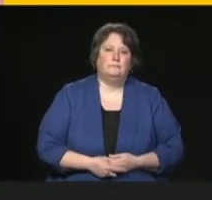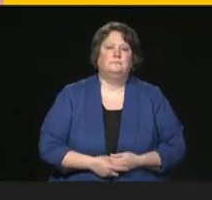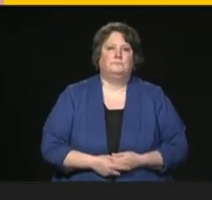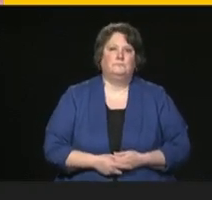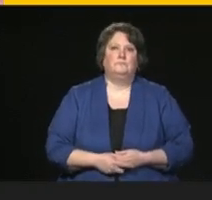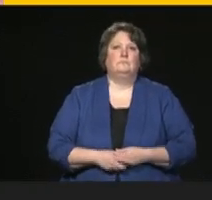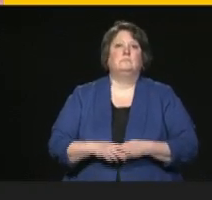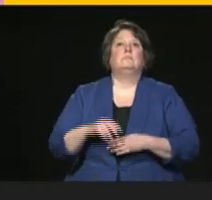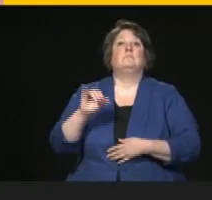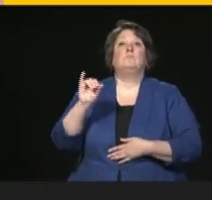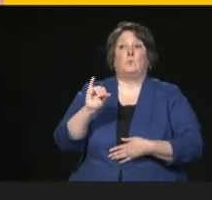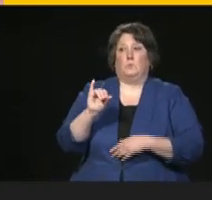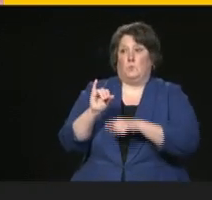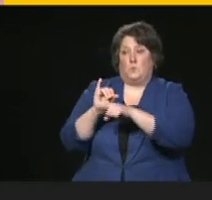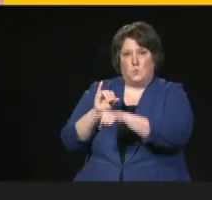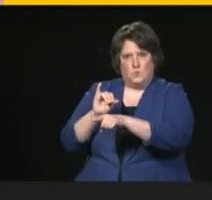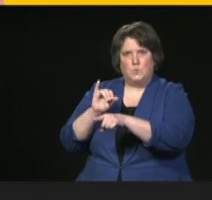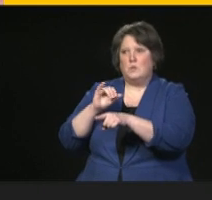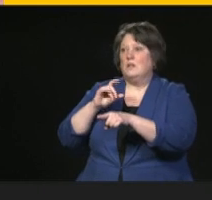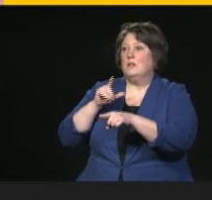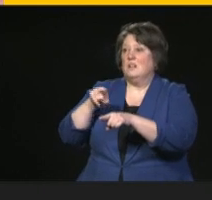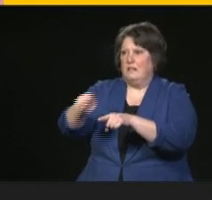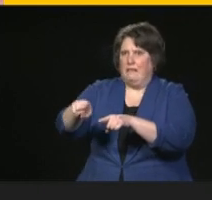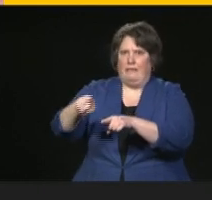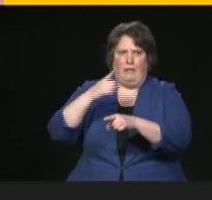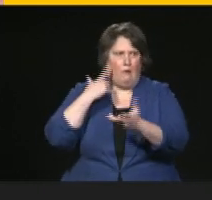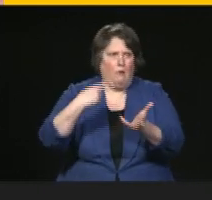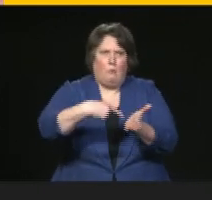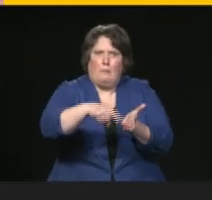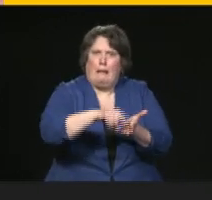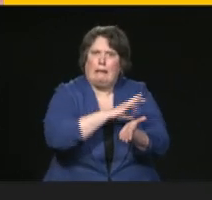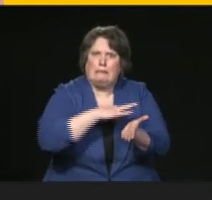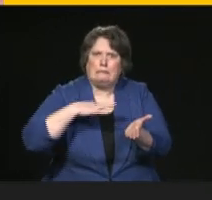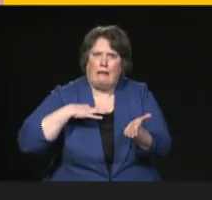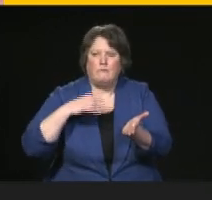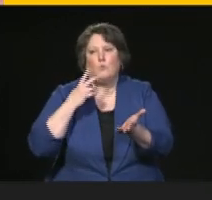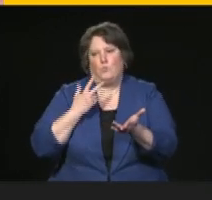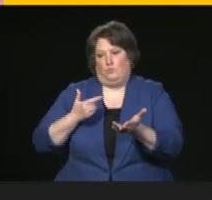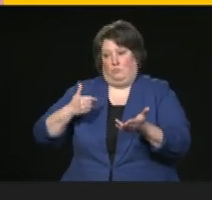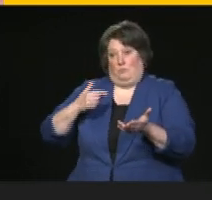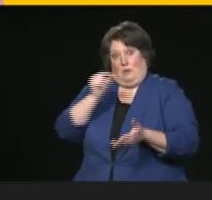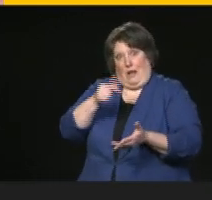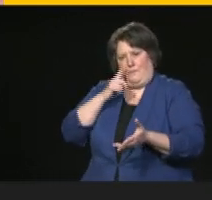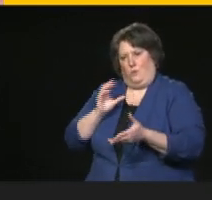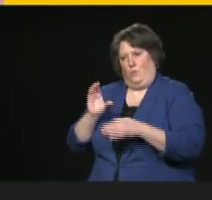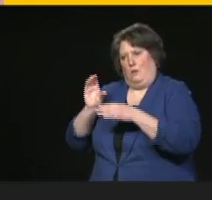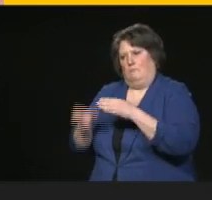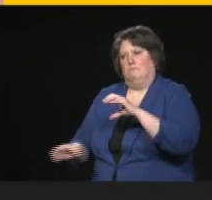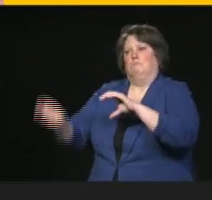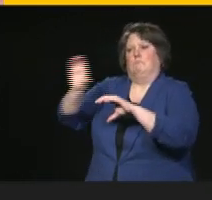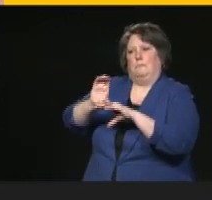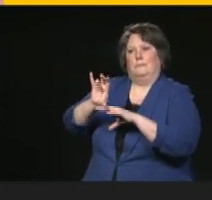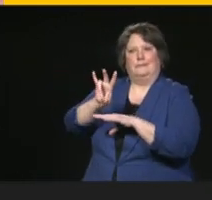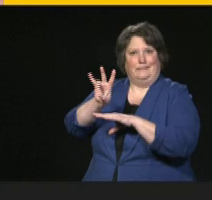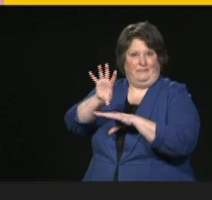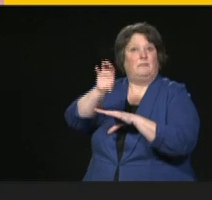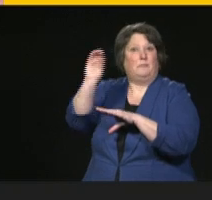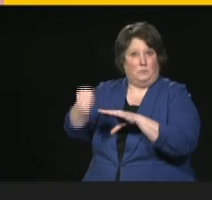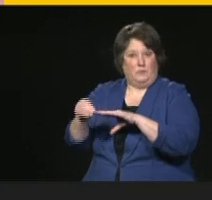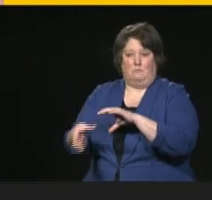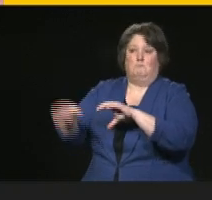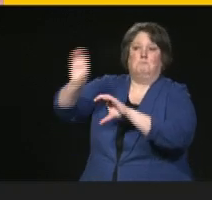wage subsidy for the large majority of companies that want to continue to work and